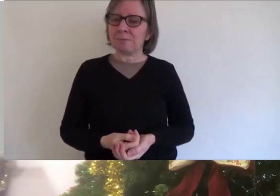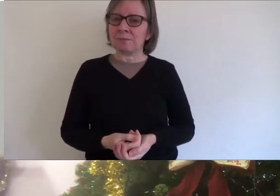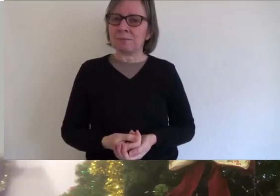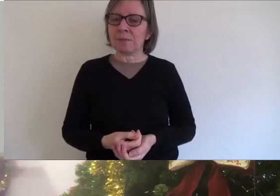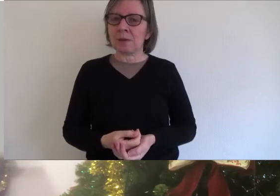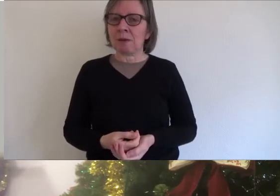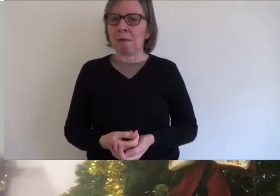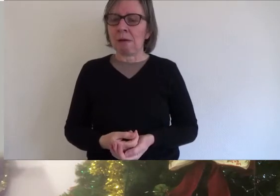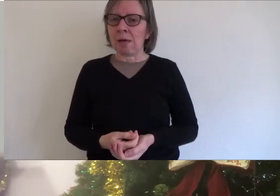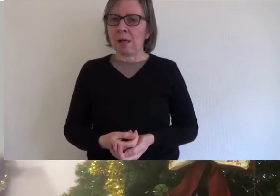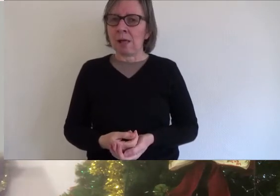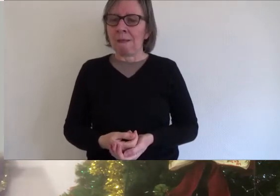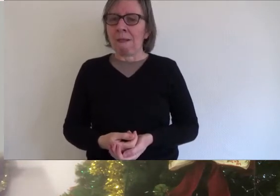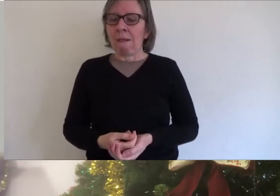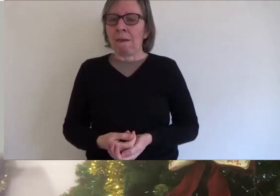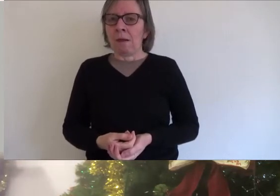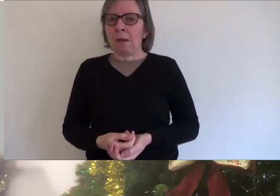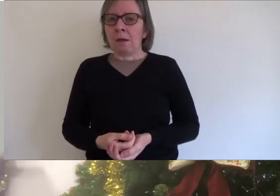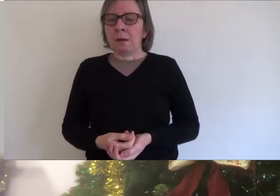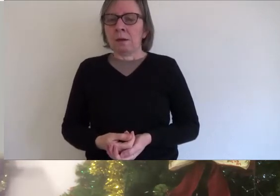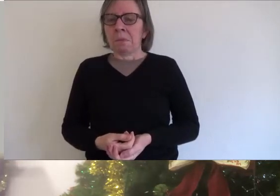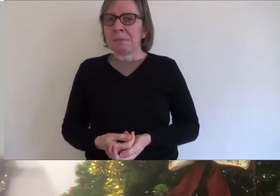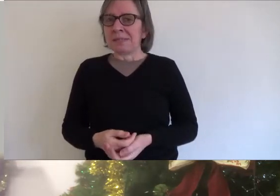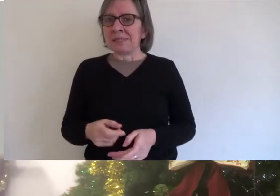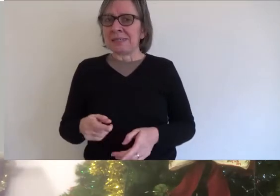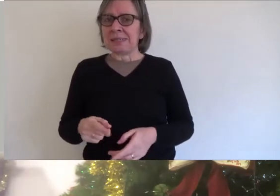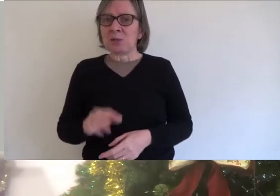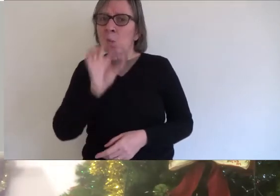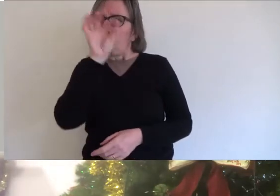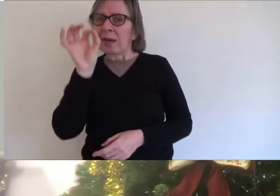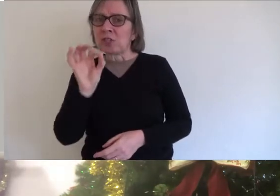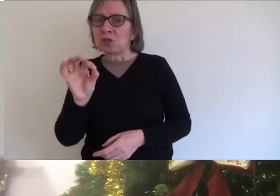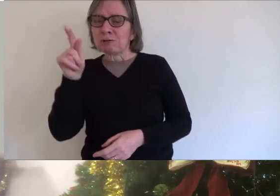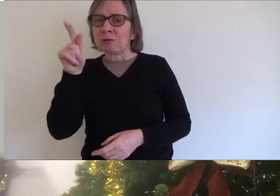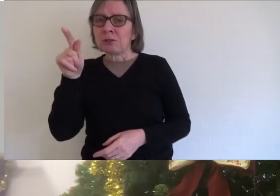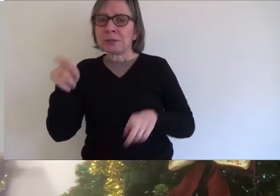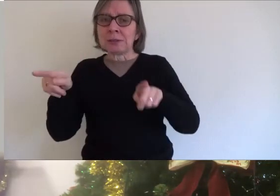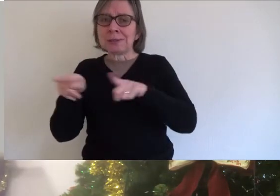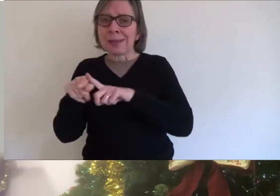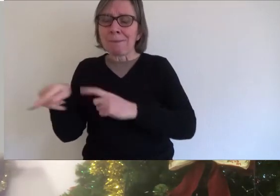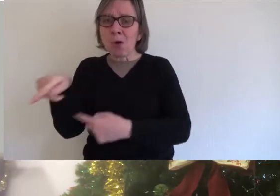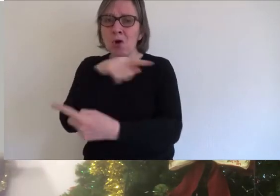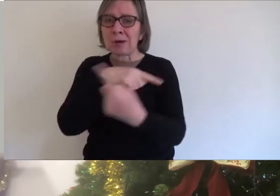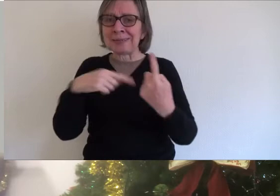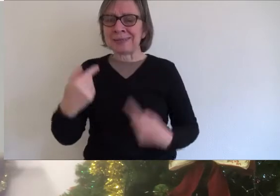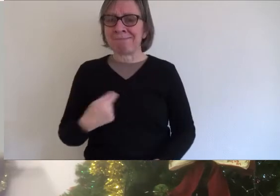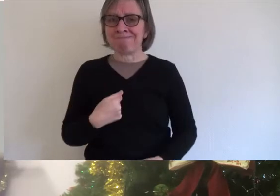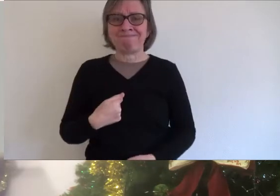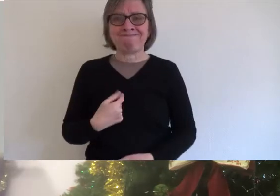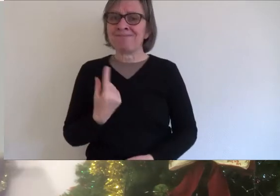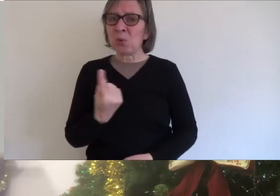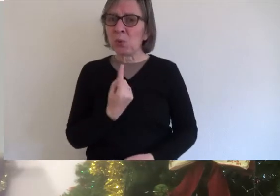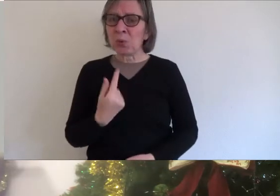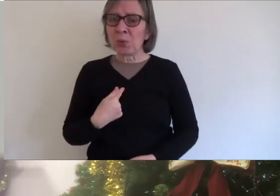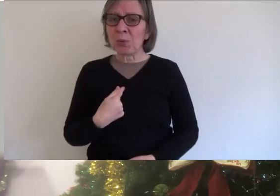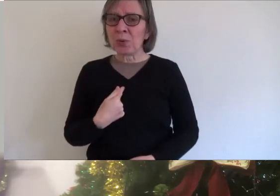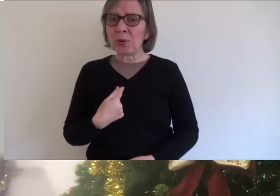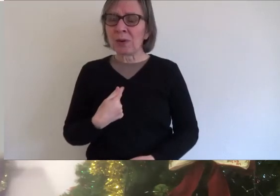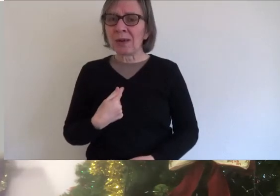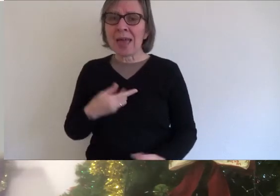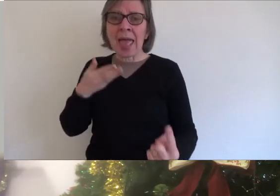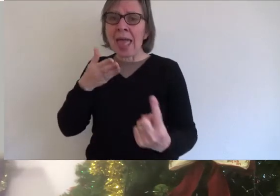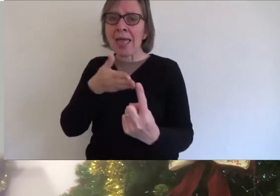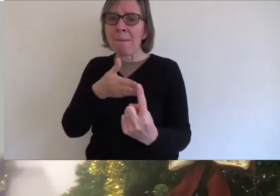they were probably seeking answers to the questions that you and I have had or are having. Who am I? What is